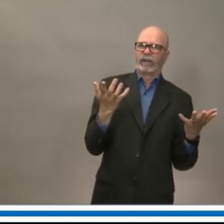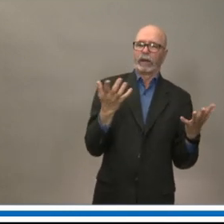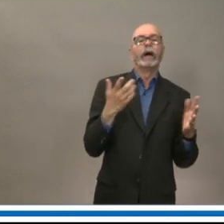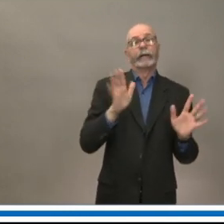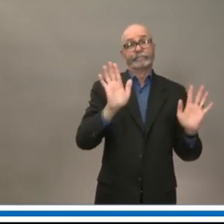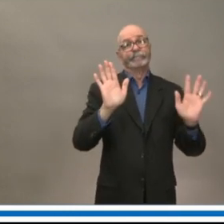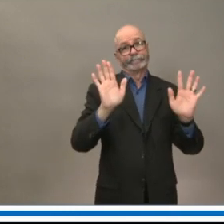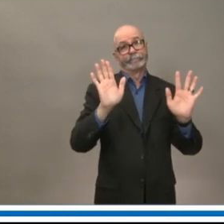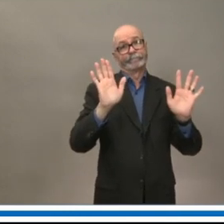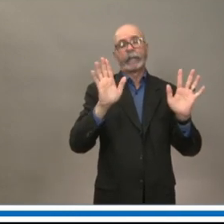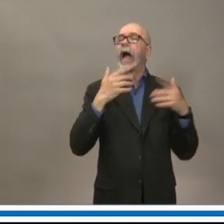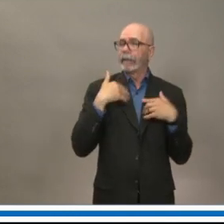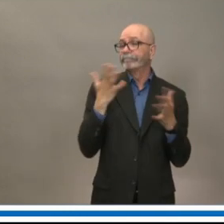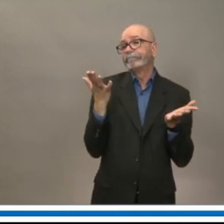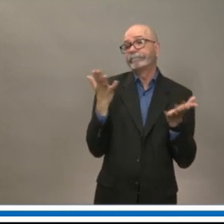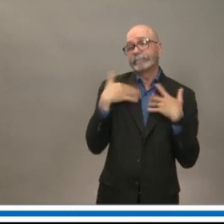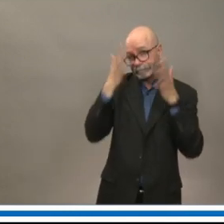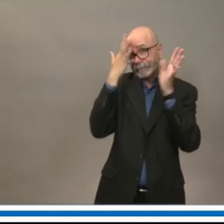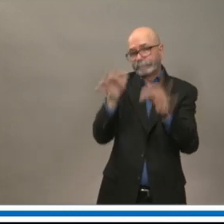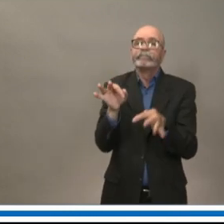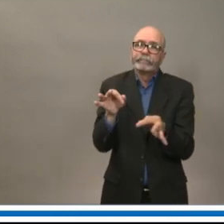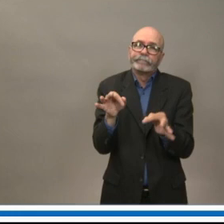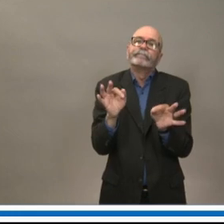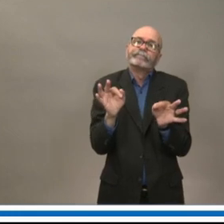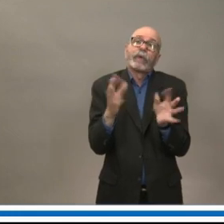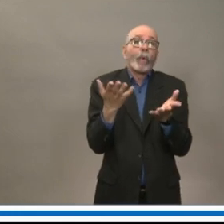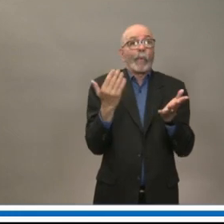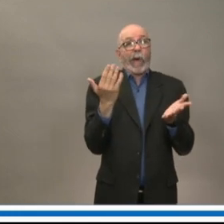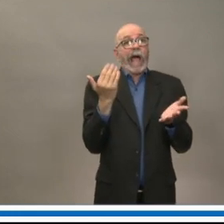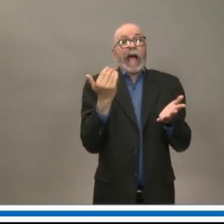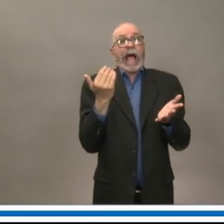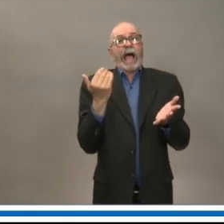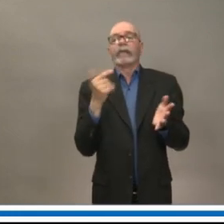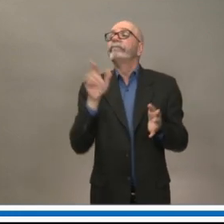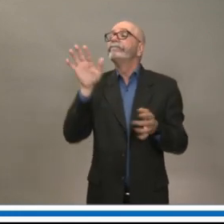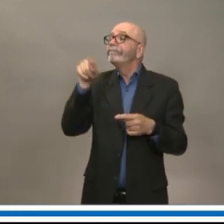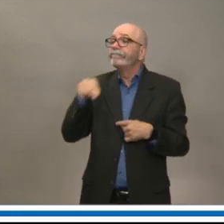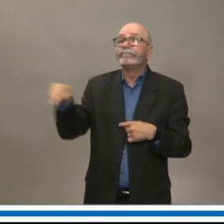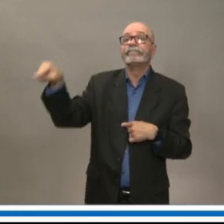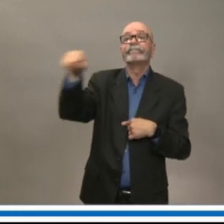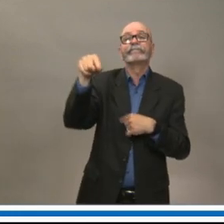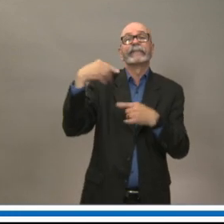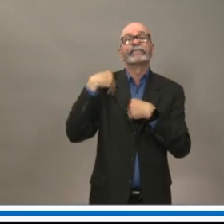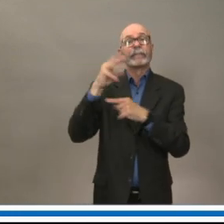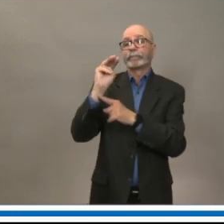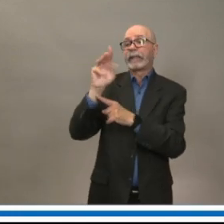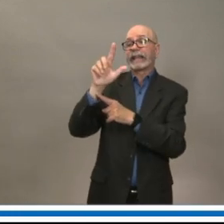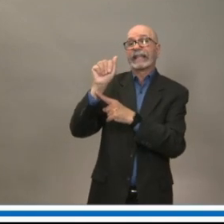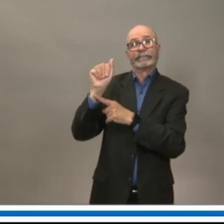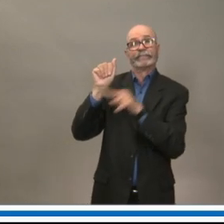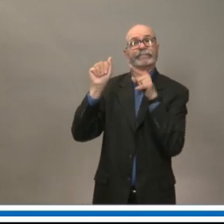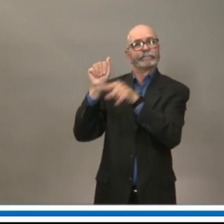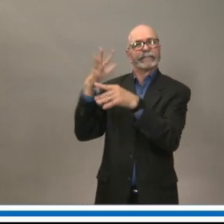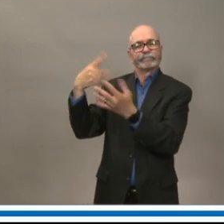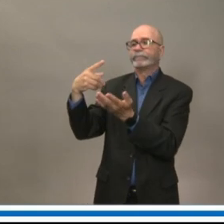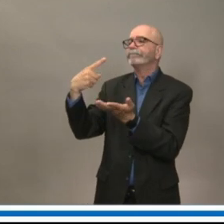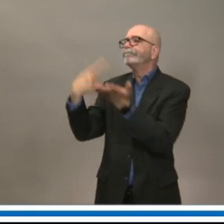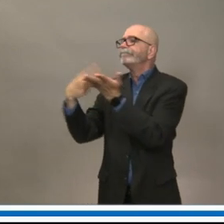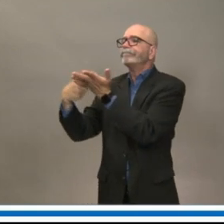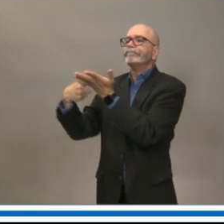a group, through their local councillor, brought forward their request with a clear